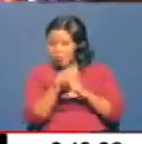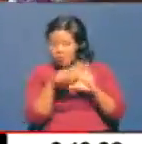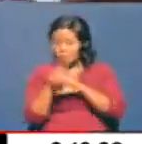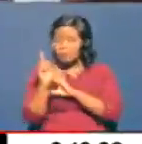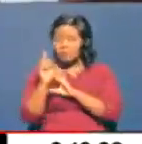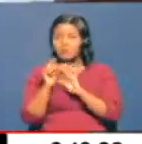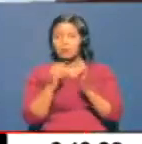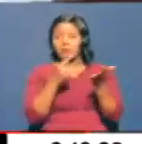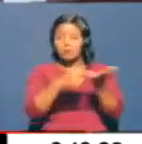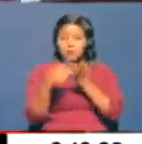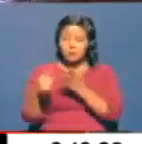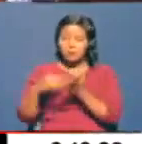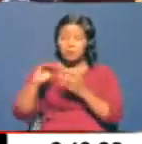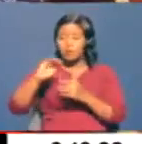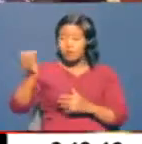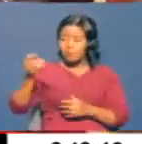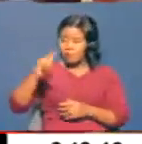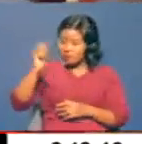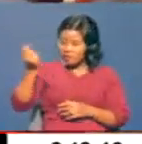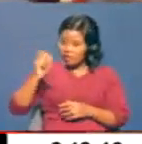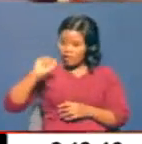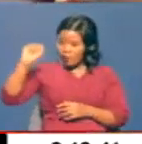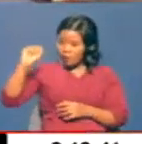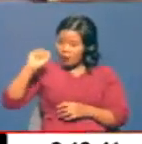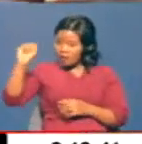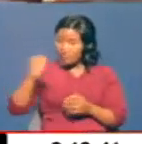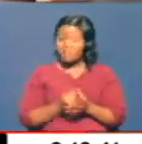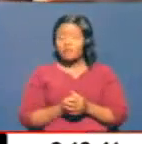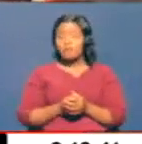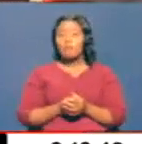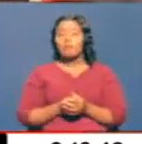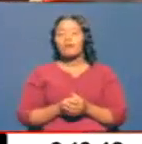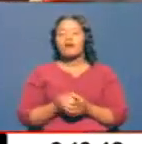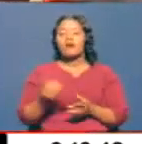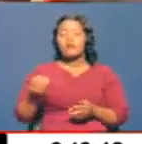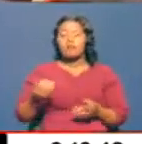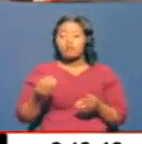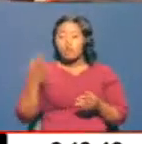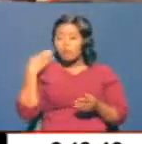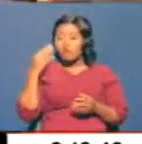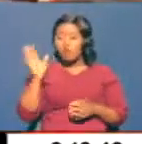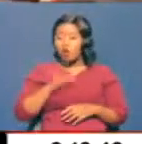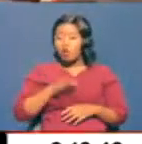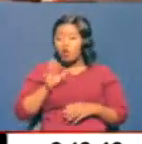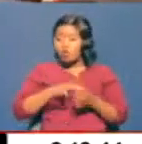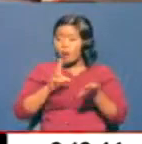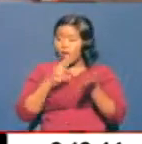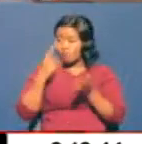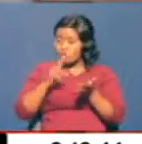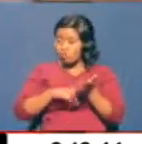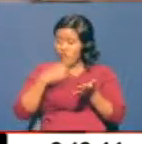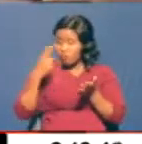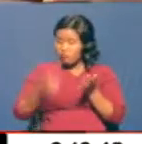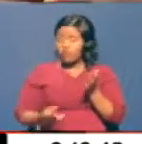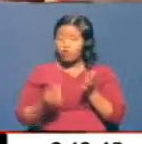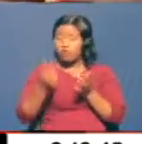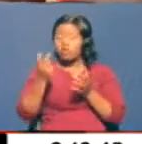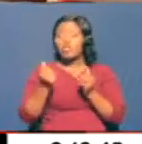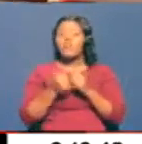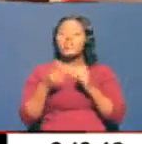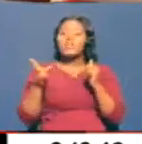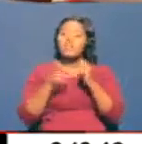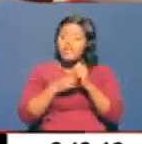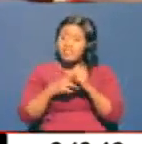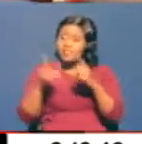Kuna dada yangu mwingine ambaye niliangusha mwaka wa 2017, si ndio? Alikuwa